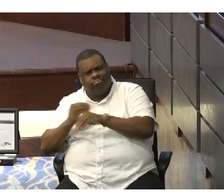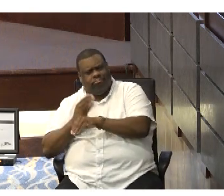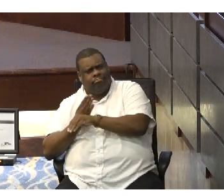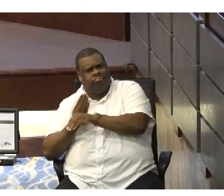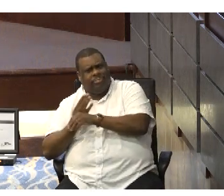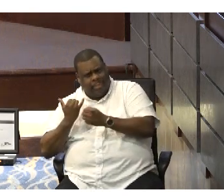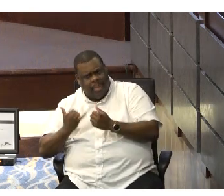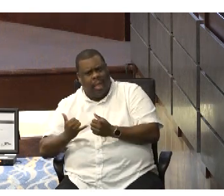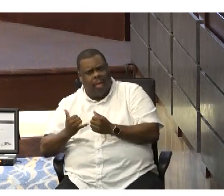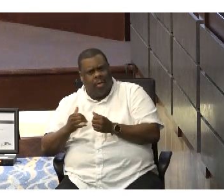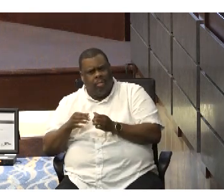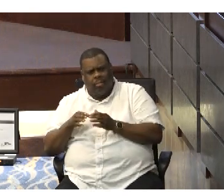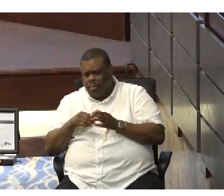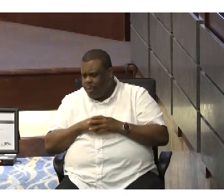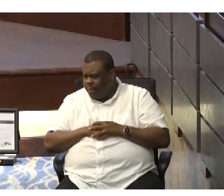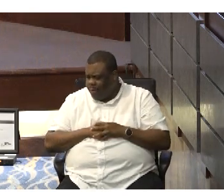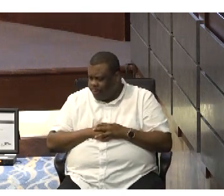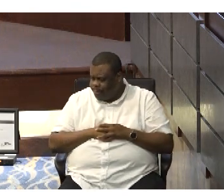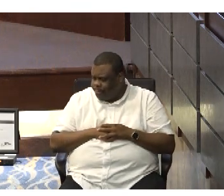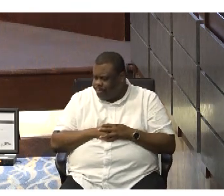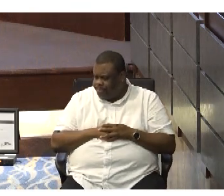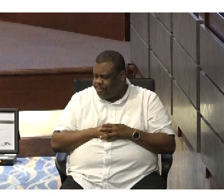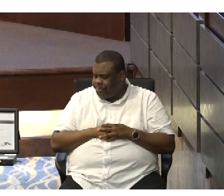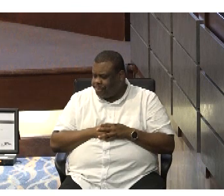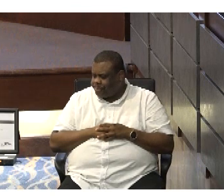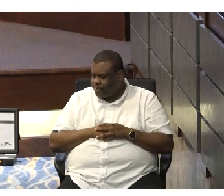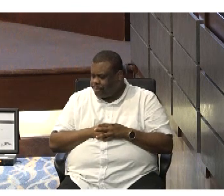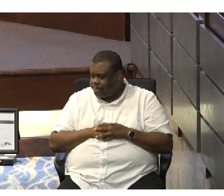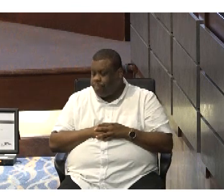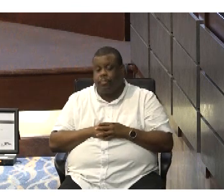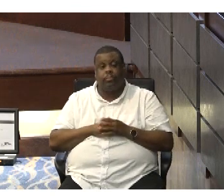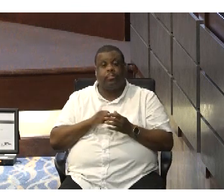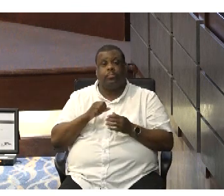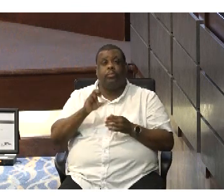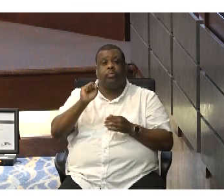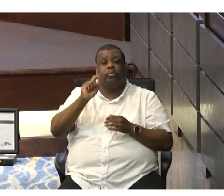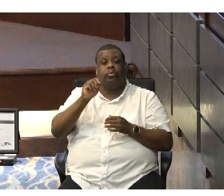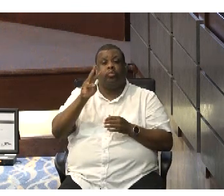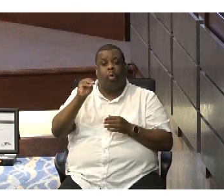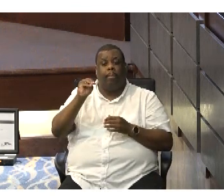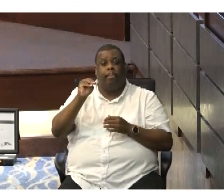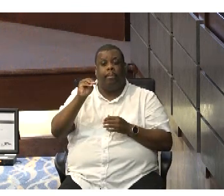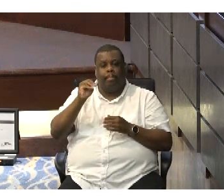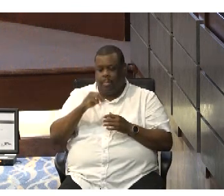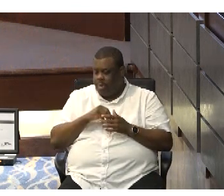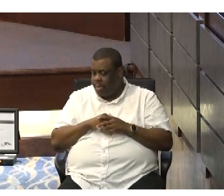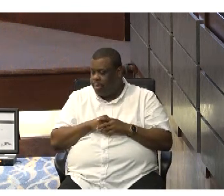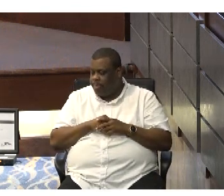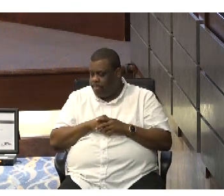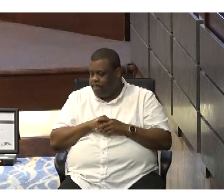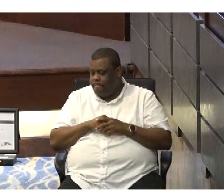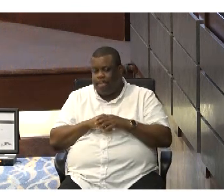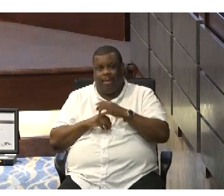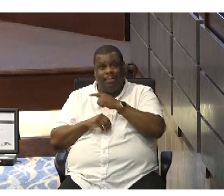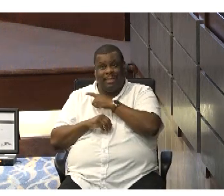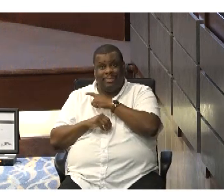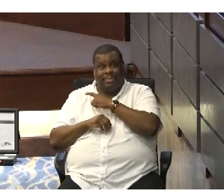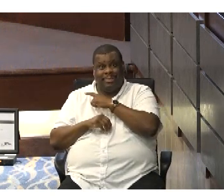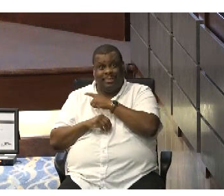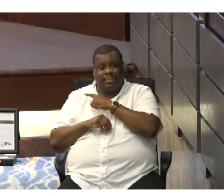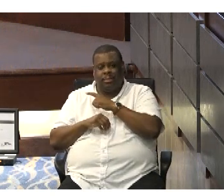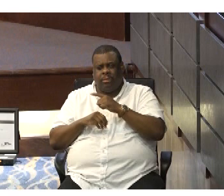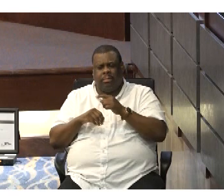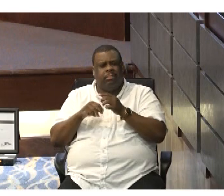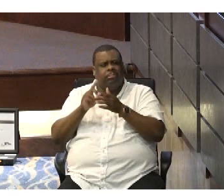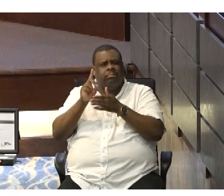So here's the storm criteria design. Waco is at 5-year. We're proposing to go to a 25-year storm